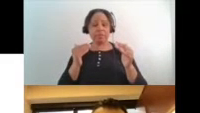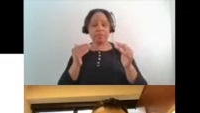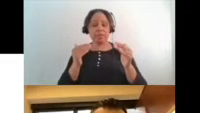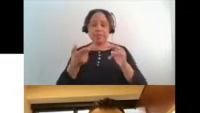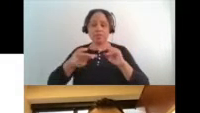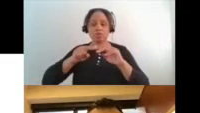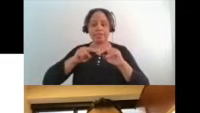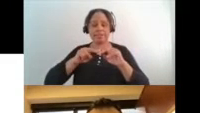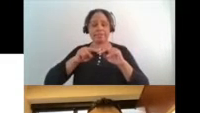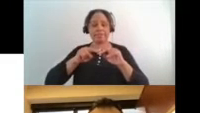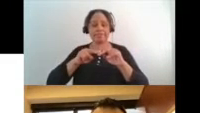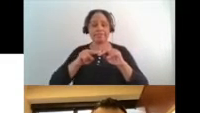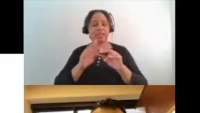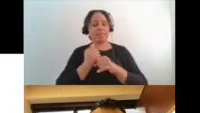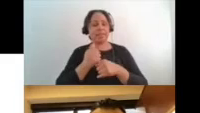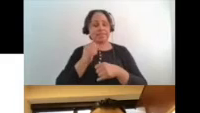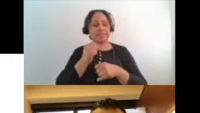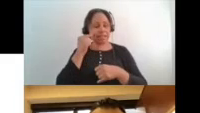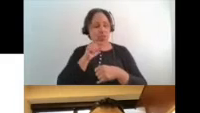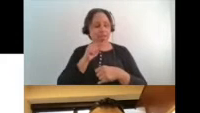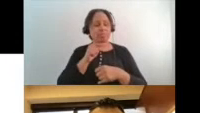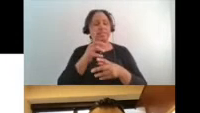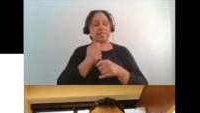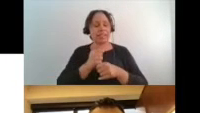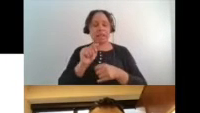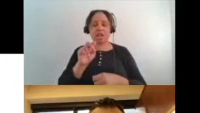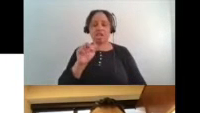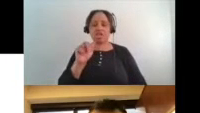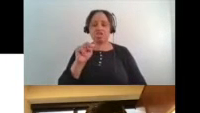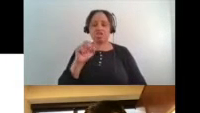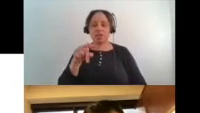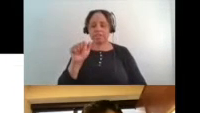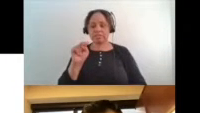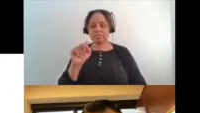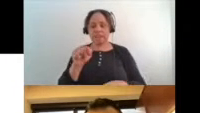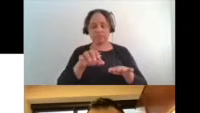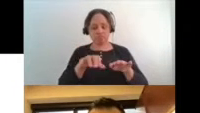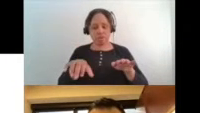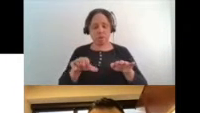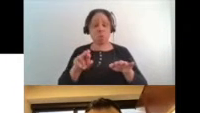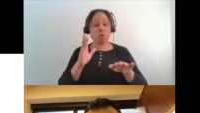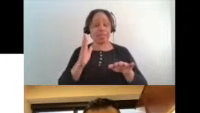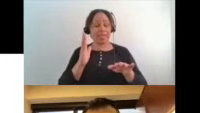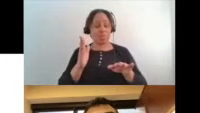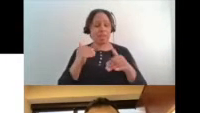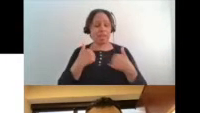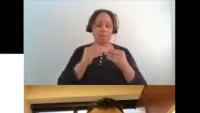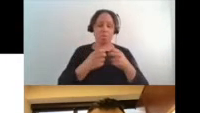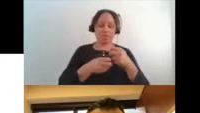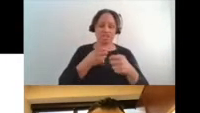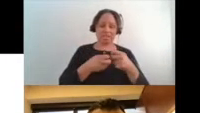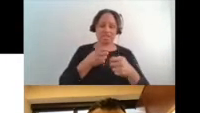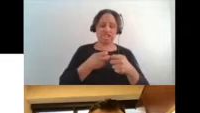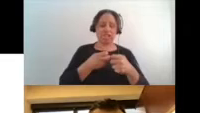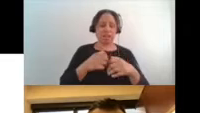it really makes sense for them to get transplanted. Okay. Otherwise, they're going to have a more challenging quality of life, and their health in the long term will deteriorate.